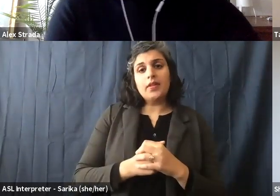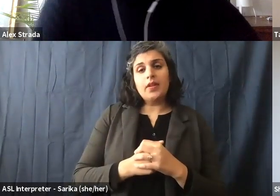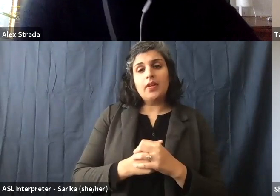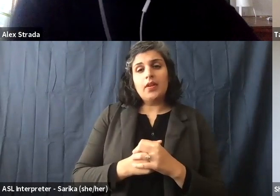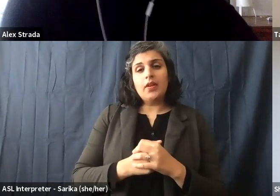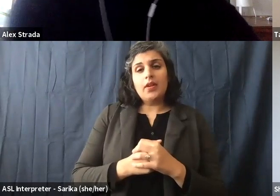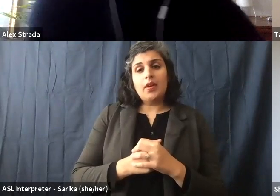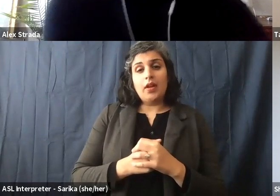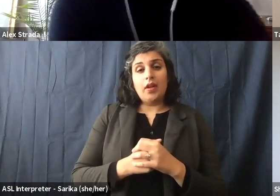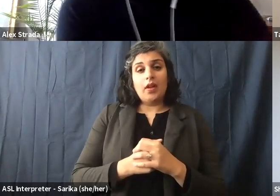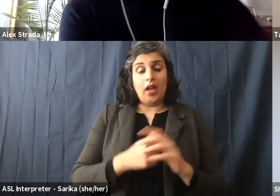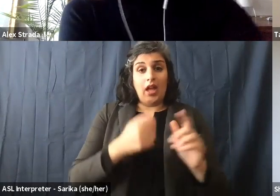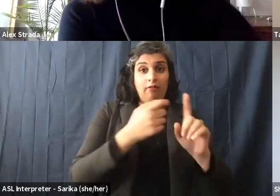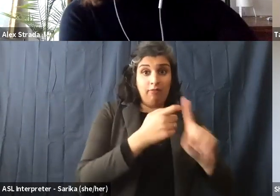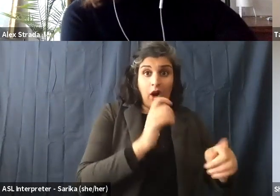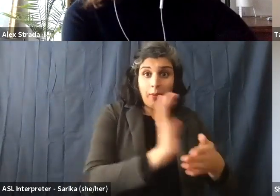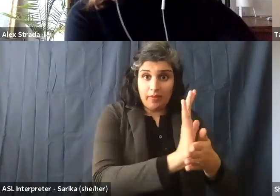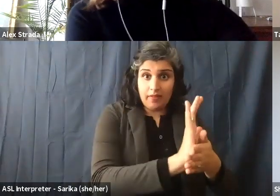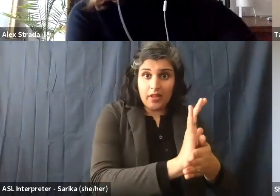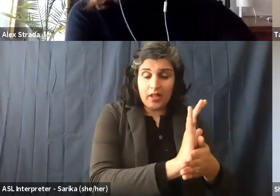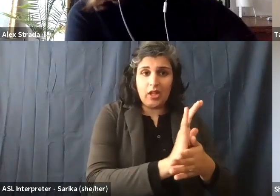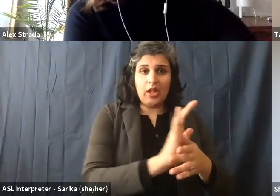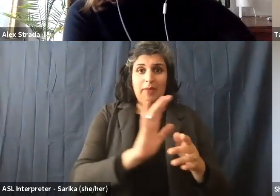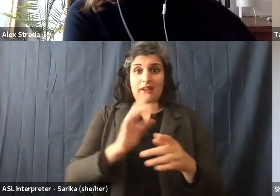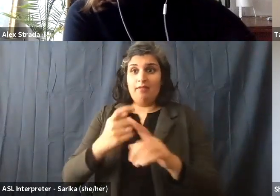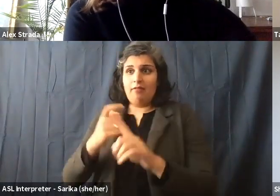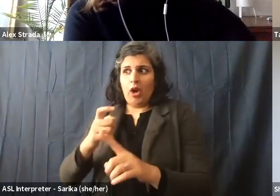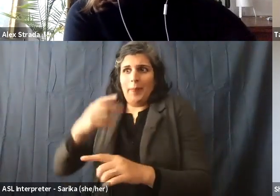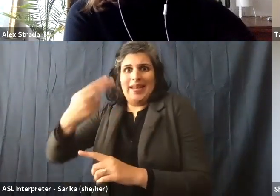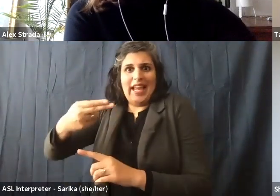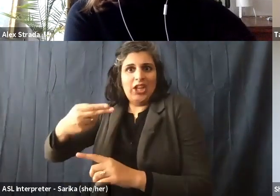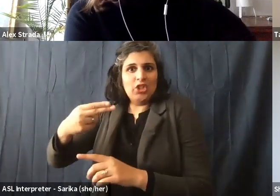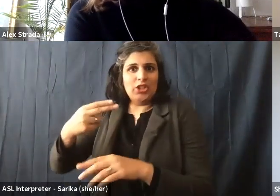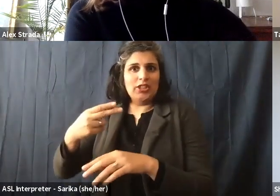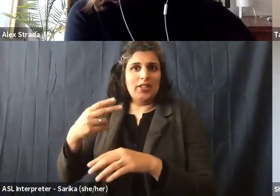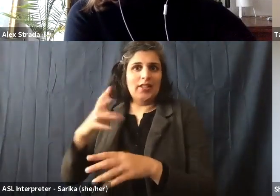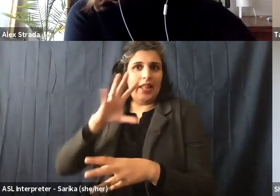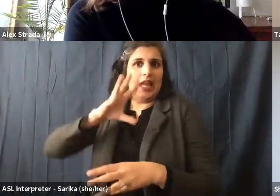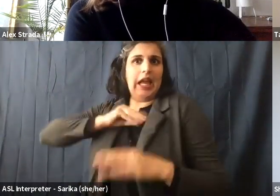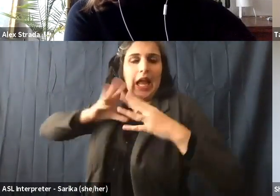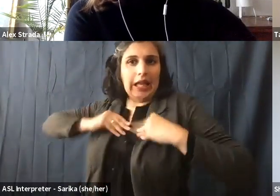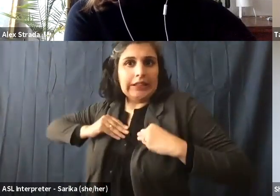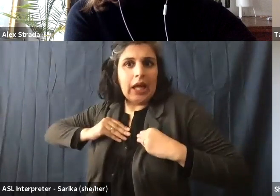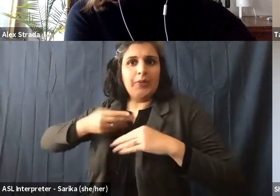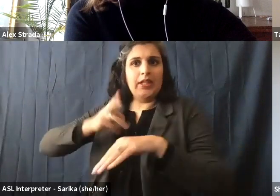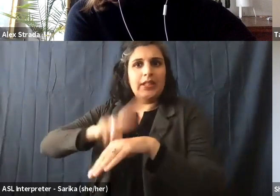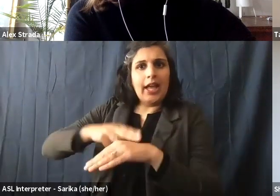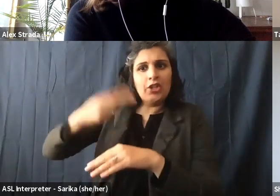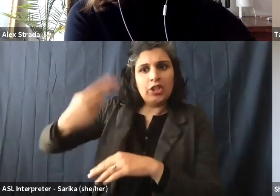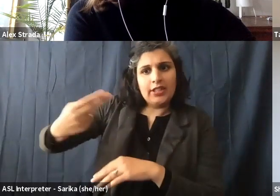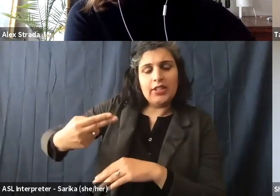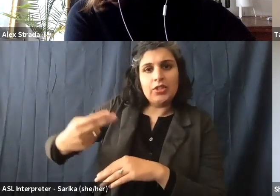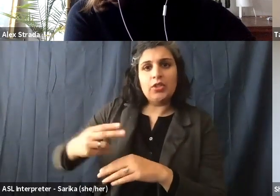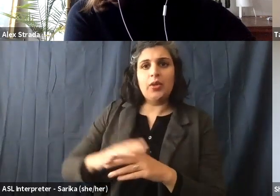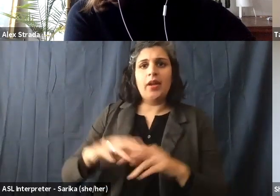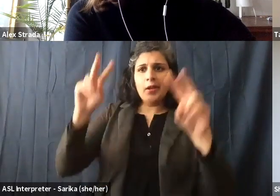emerge from those questions about national histories. And some of these questions have been explored in some of the prior